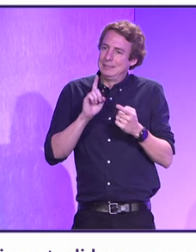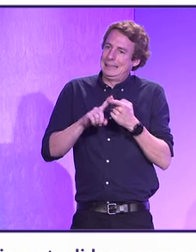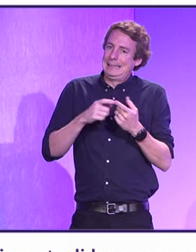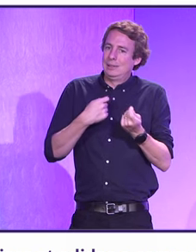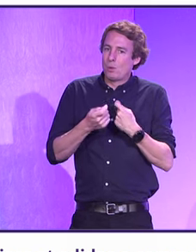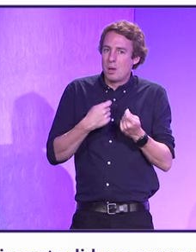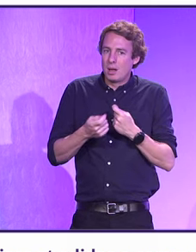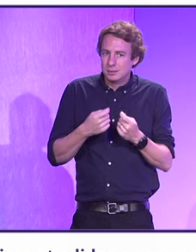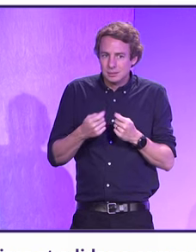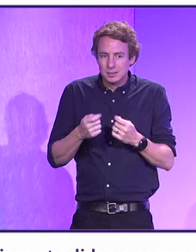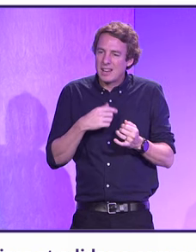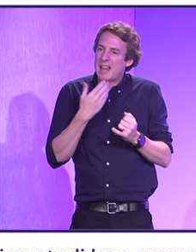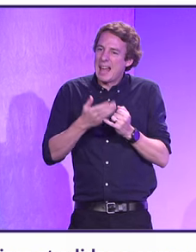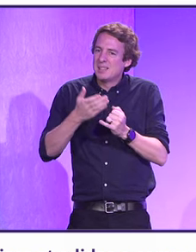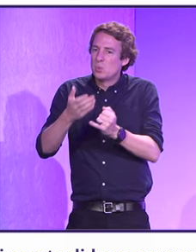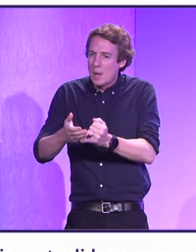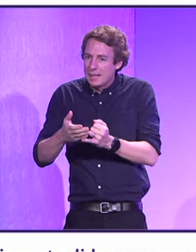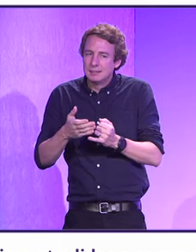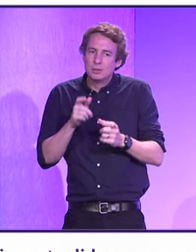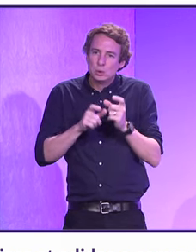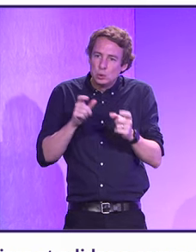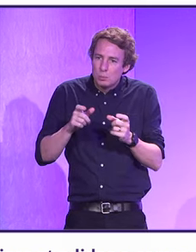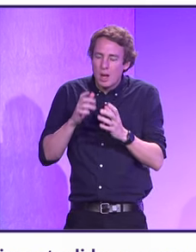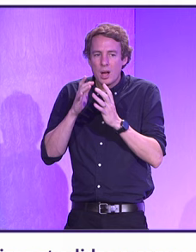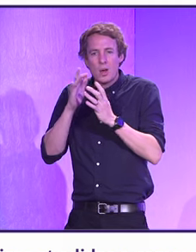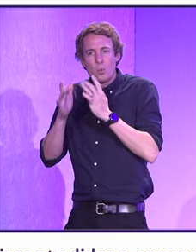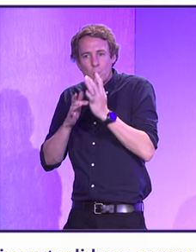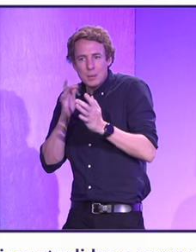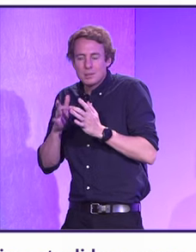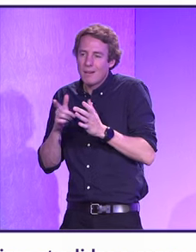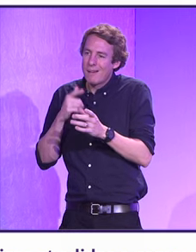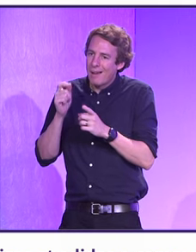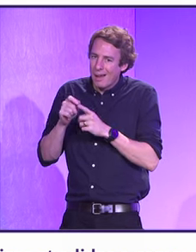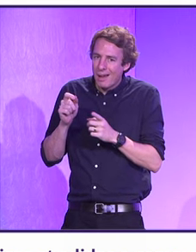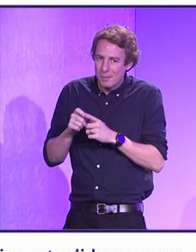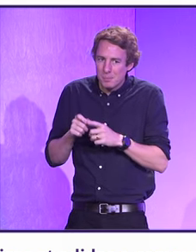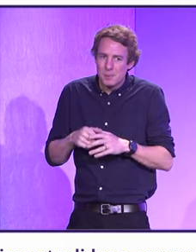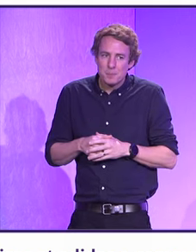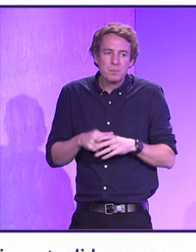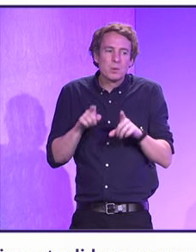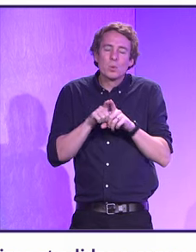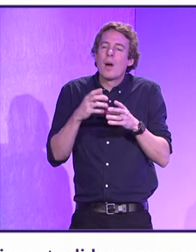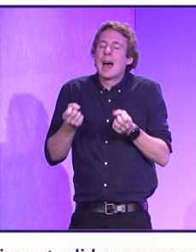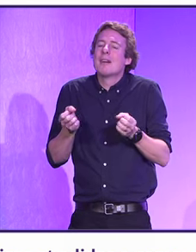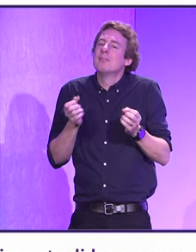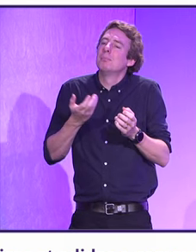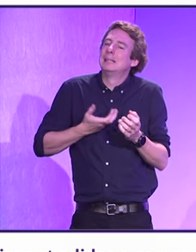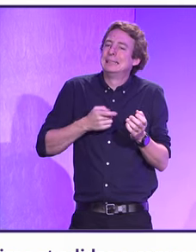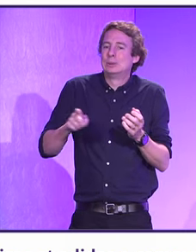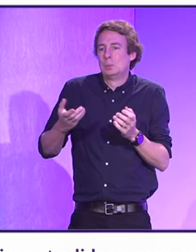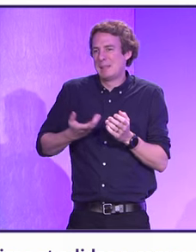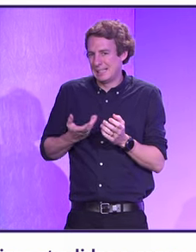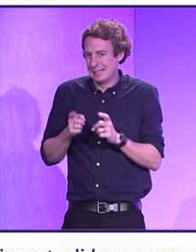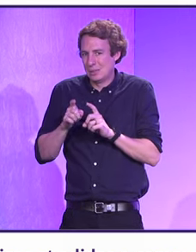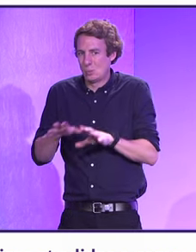so the end-to-end, the consumer end, website and apps. But we also have retail stores, we also have B2B,